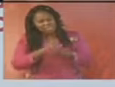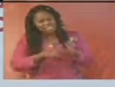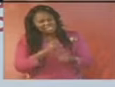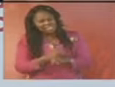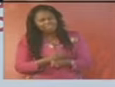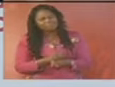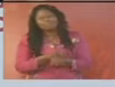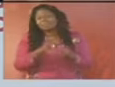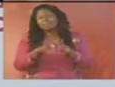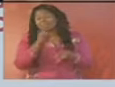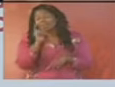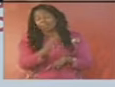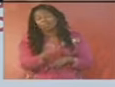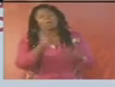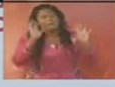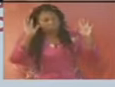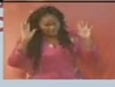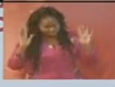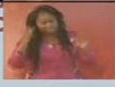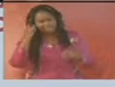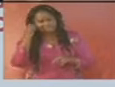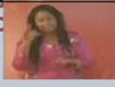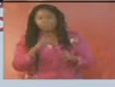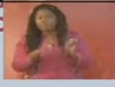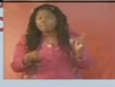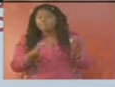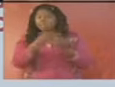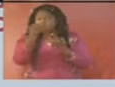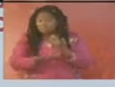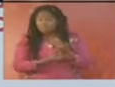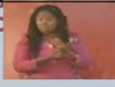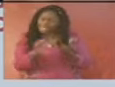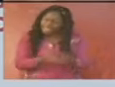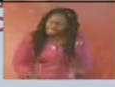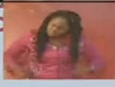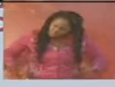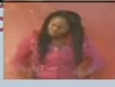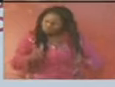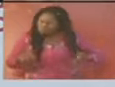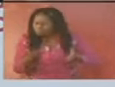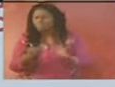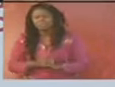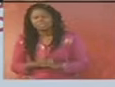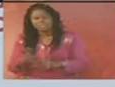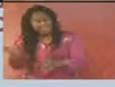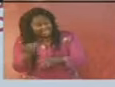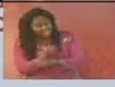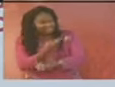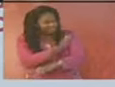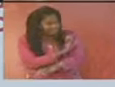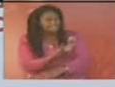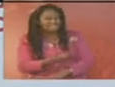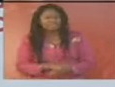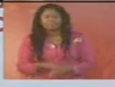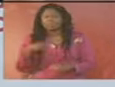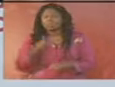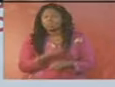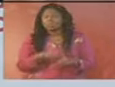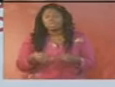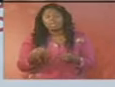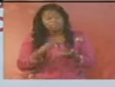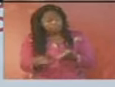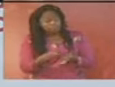January, let us really go on a drive, get vaccinated. We are spending much money on press